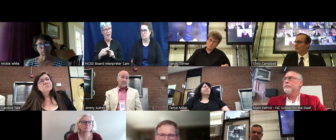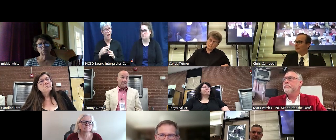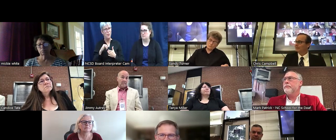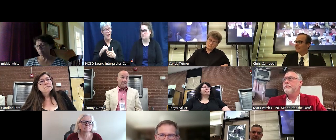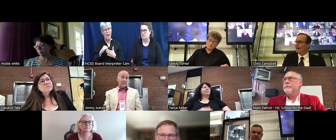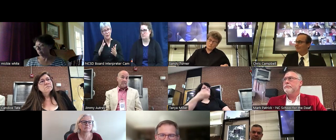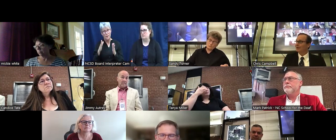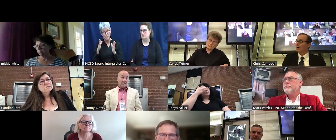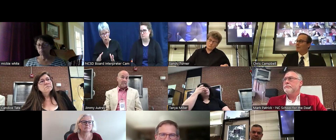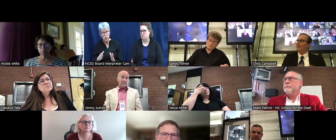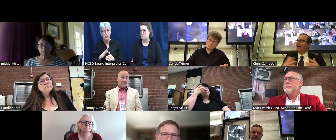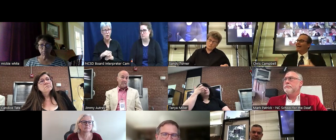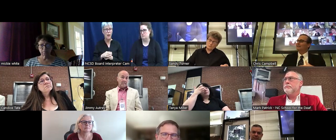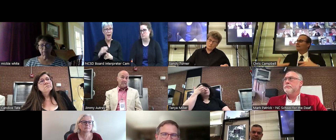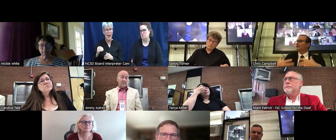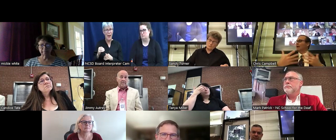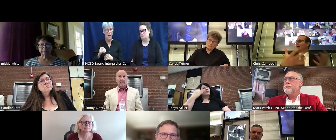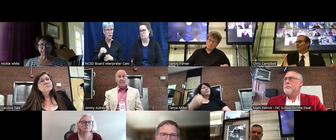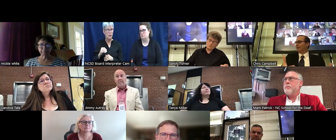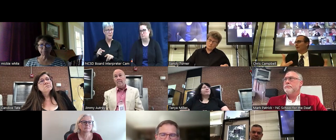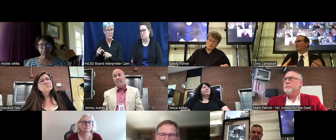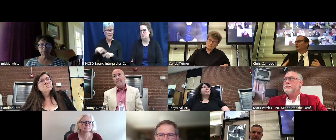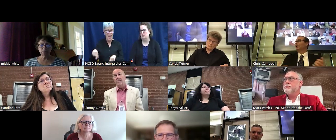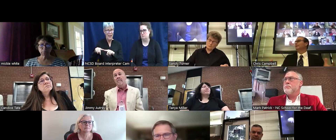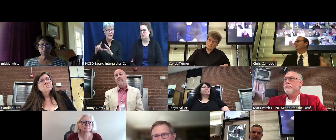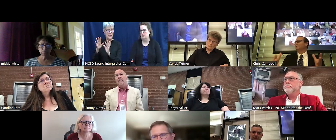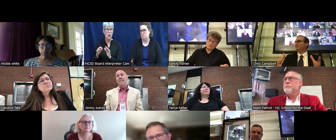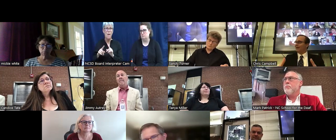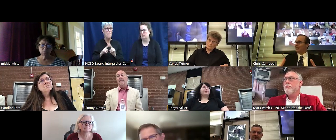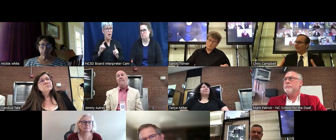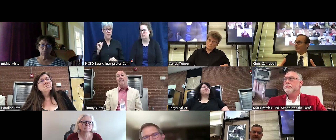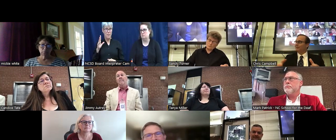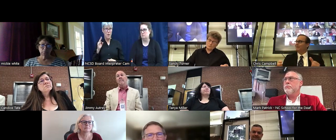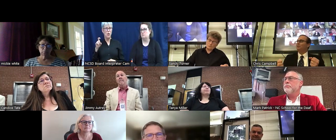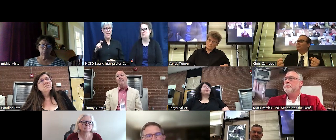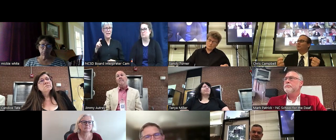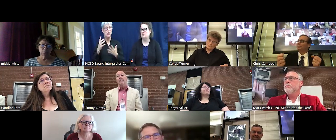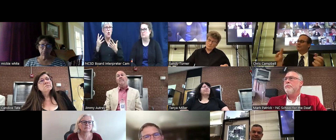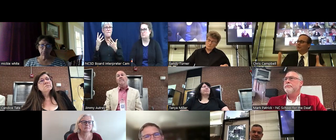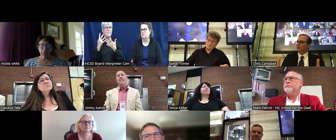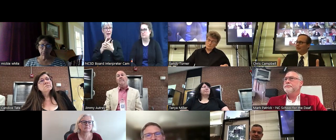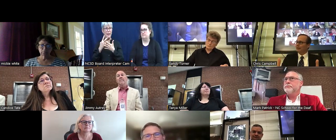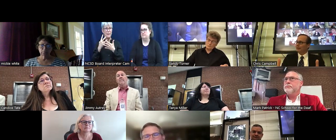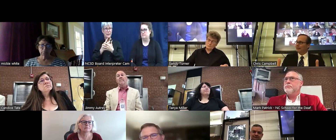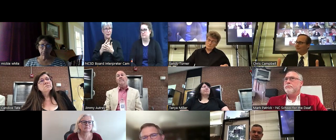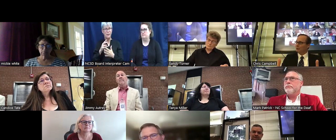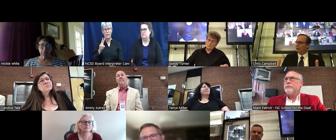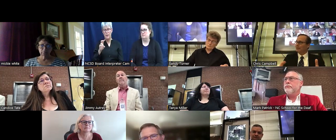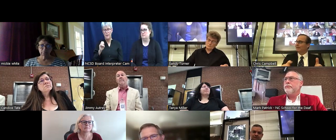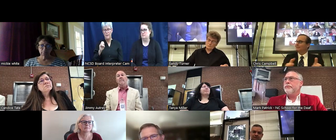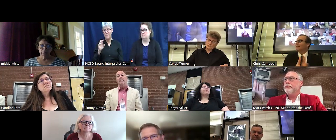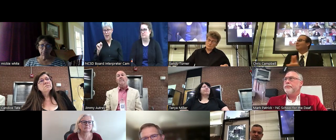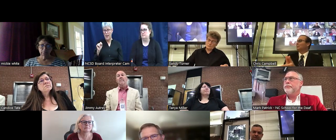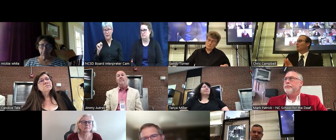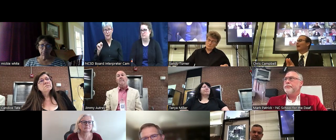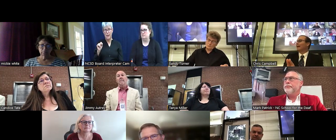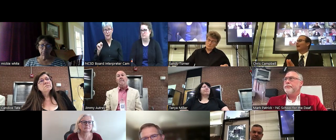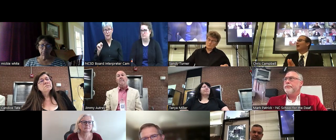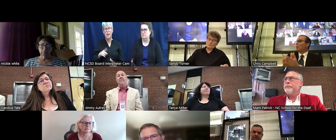from the staff. But that is the job of the administration, is to vet the individuals, to do the interview committees, and